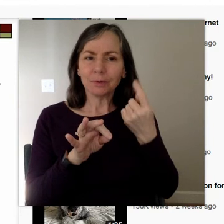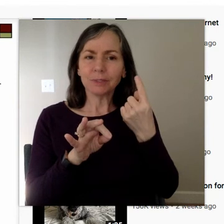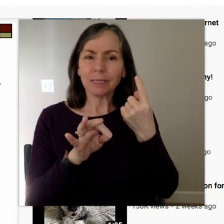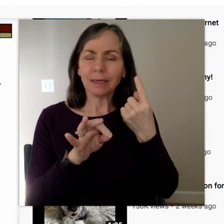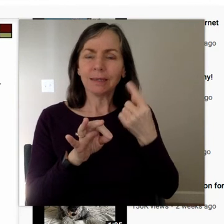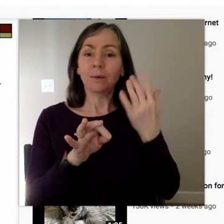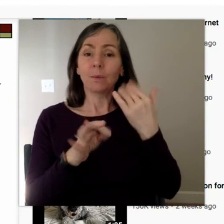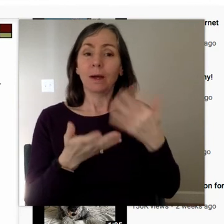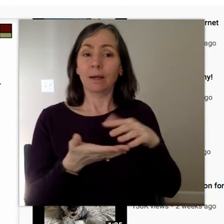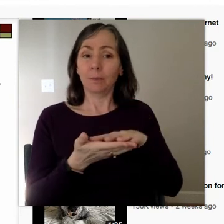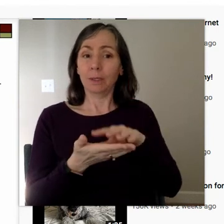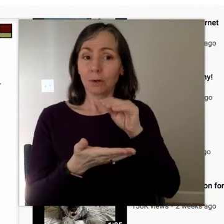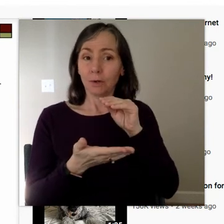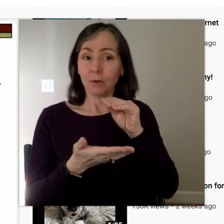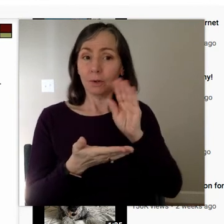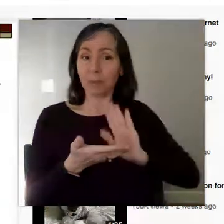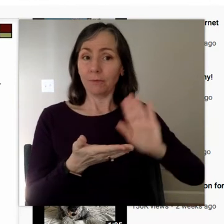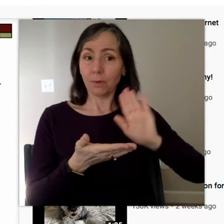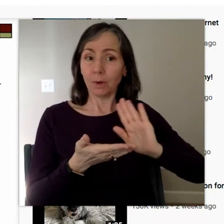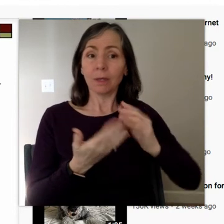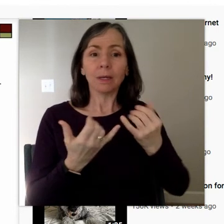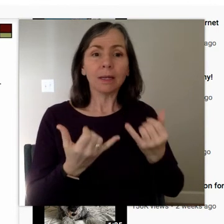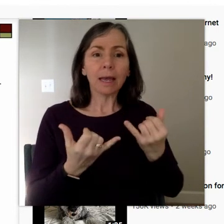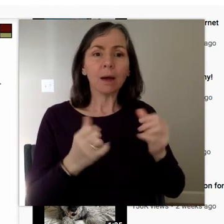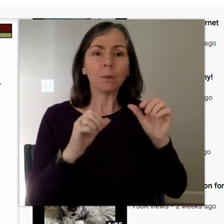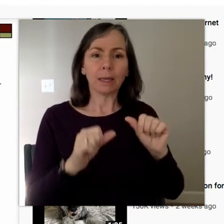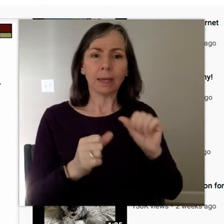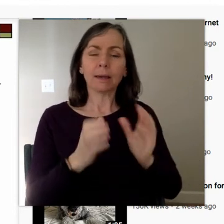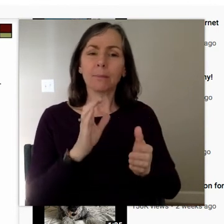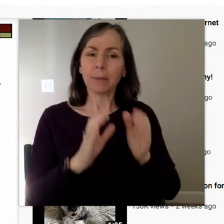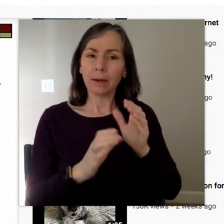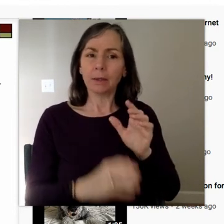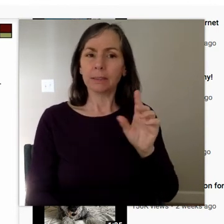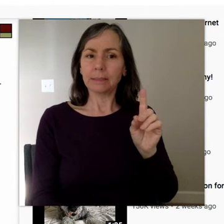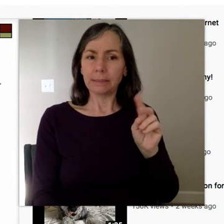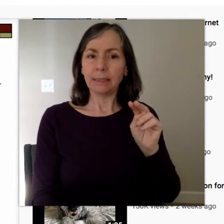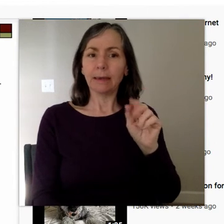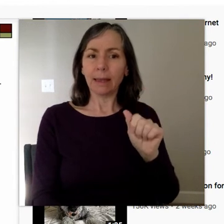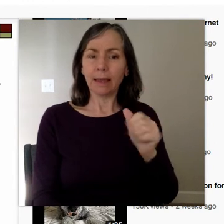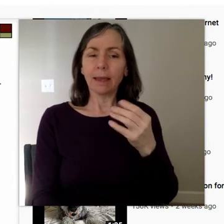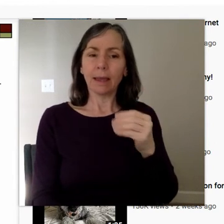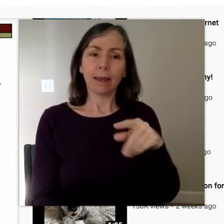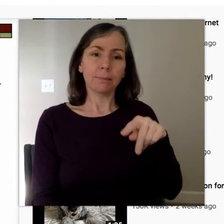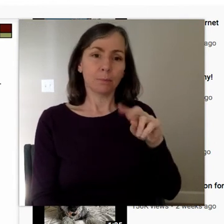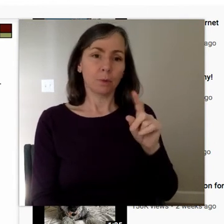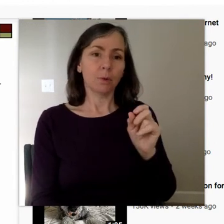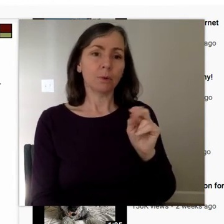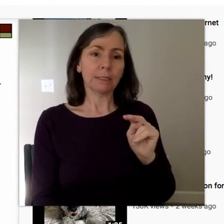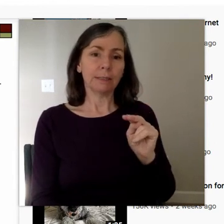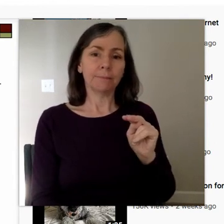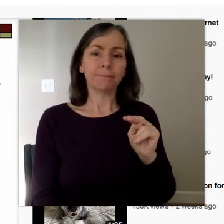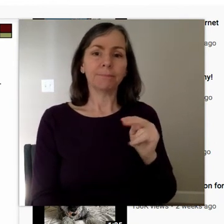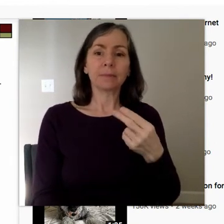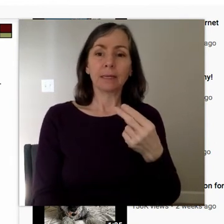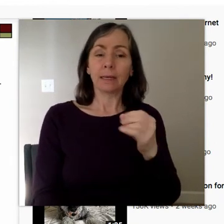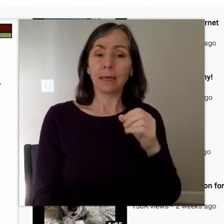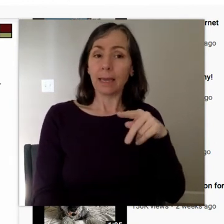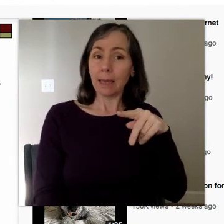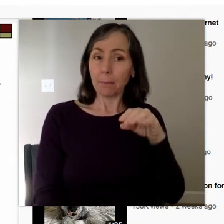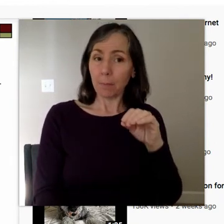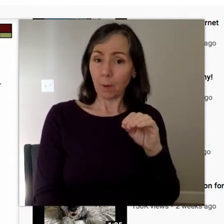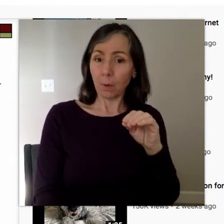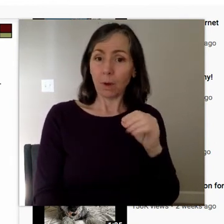learned about it before. We can now, today, we can compare DNA and protein sequences. So here's a hippo, here's a humpback whale, the